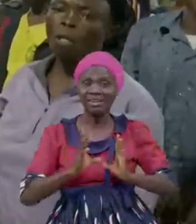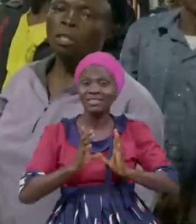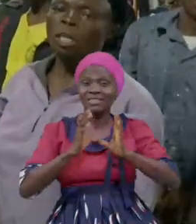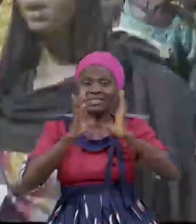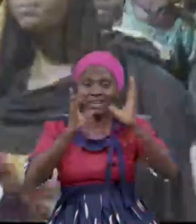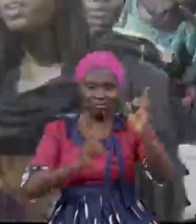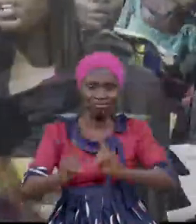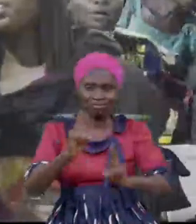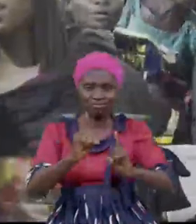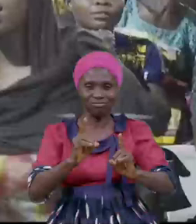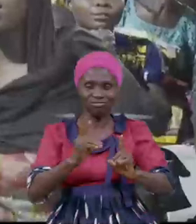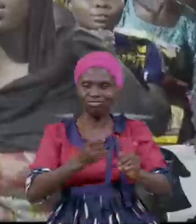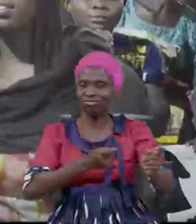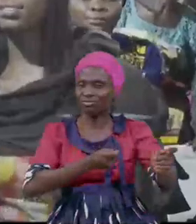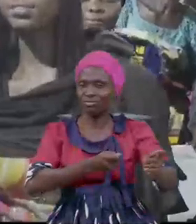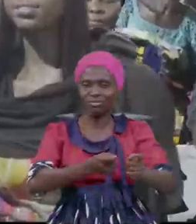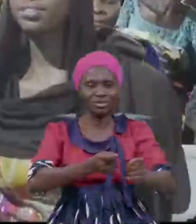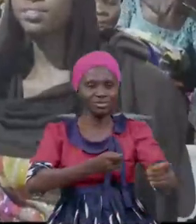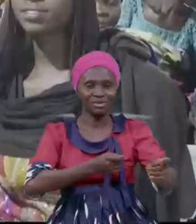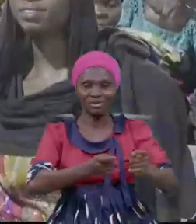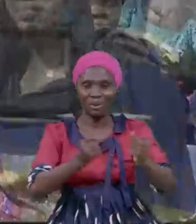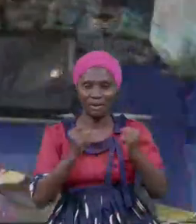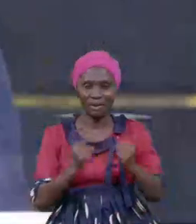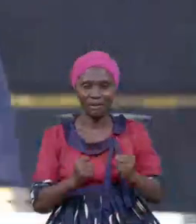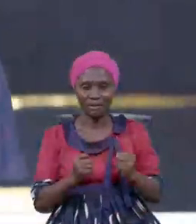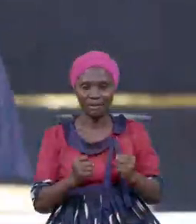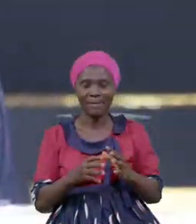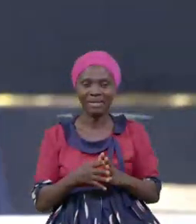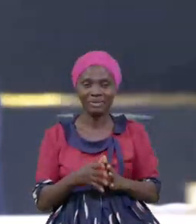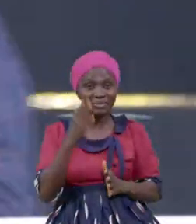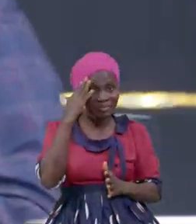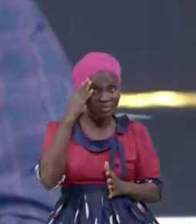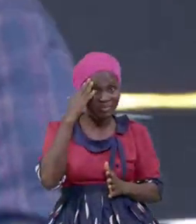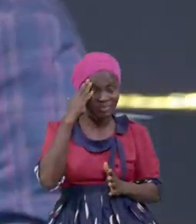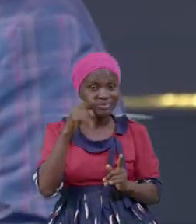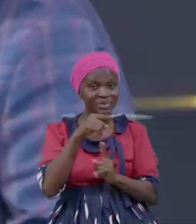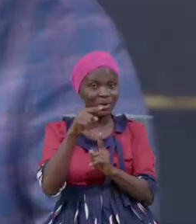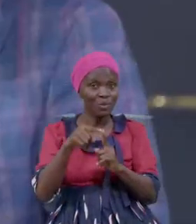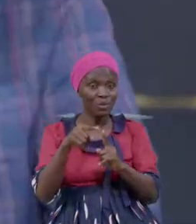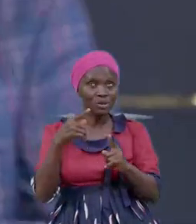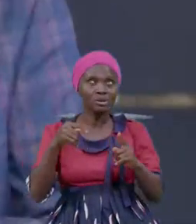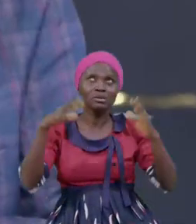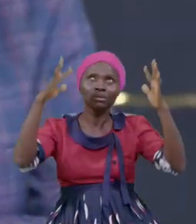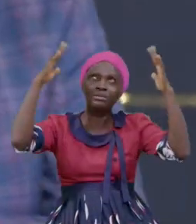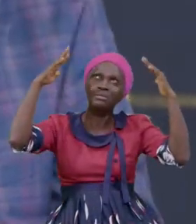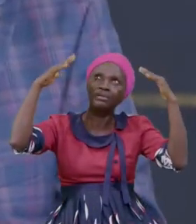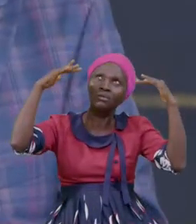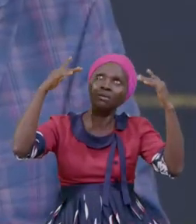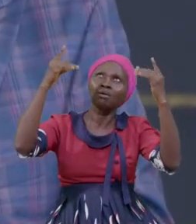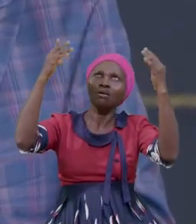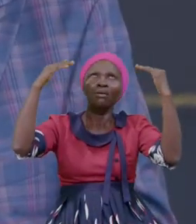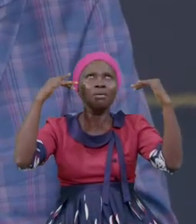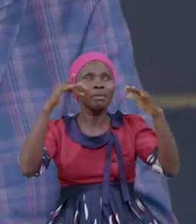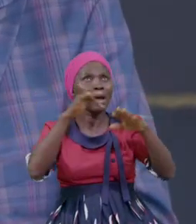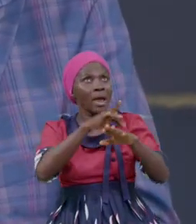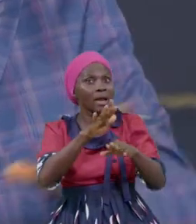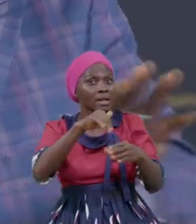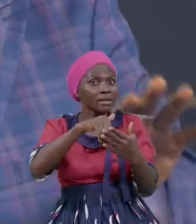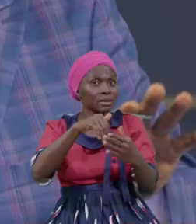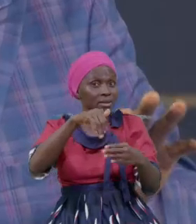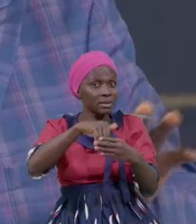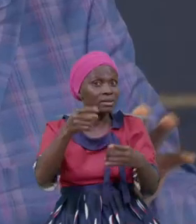dominion. Dominion. You know, when the rain was falling earlier in the day,